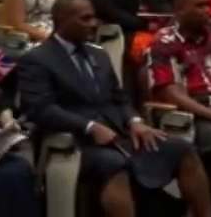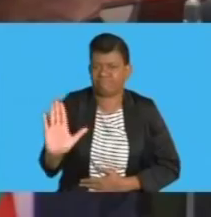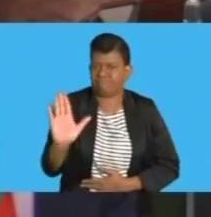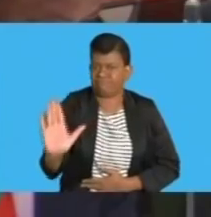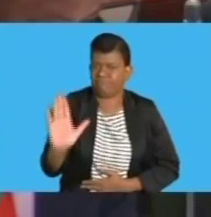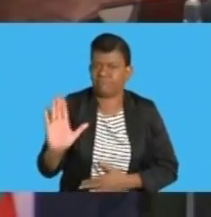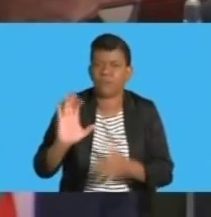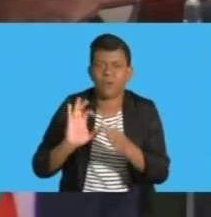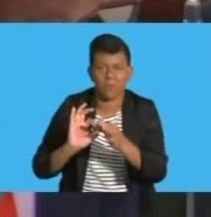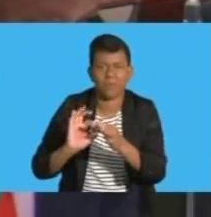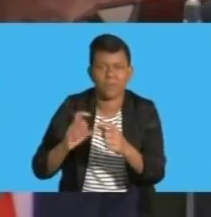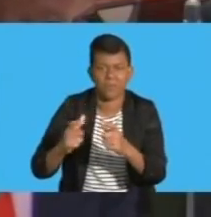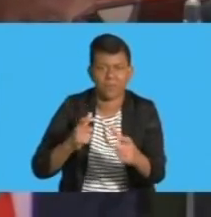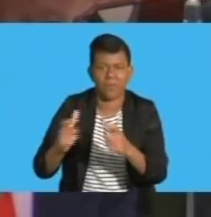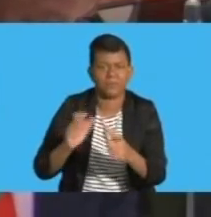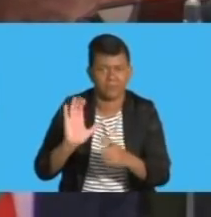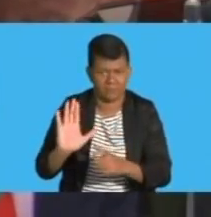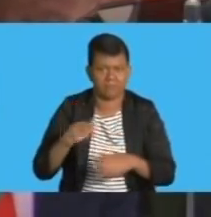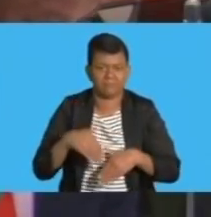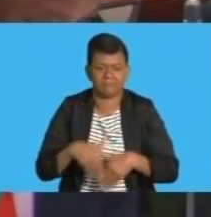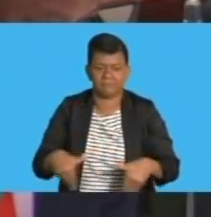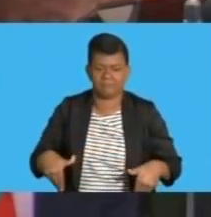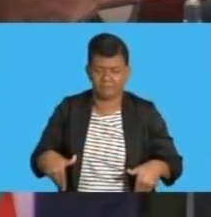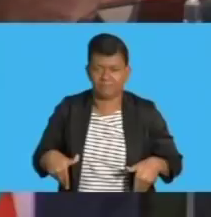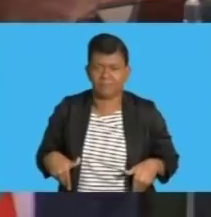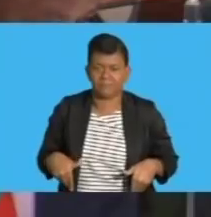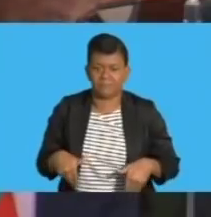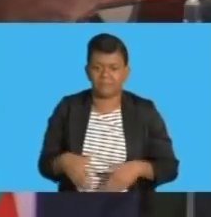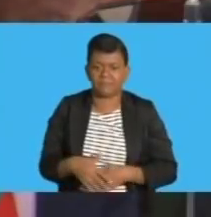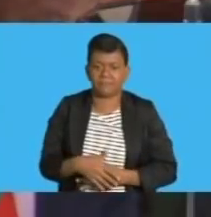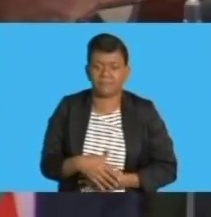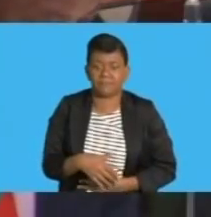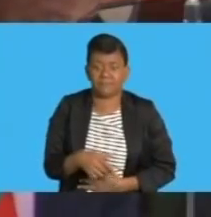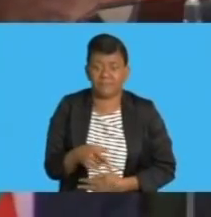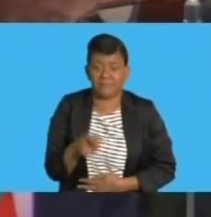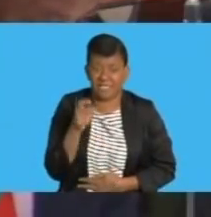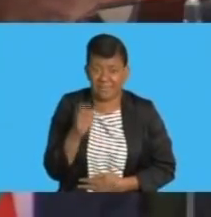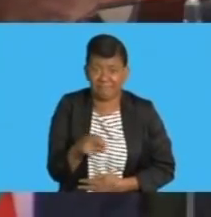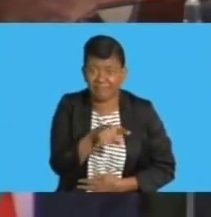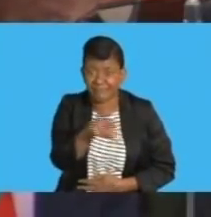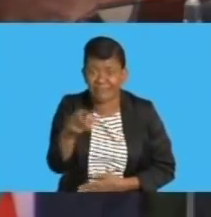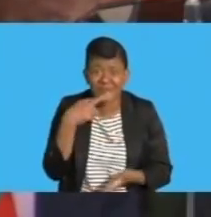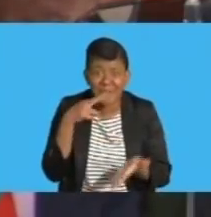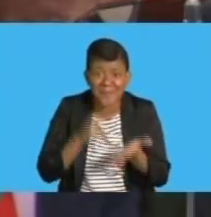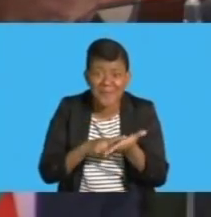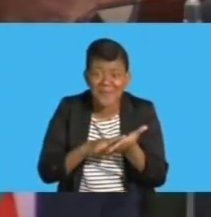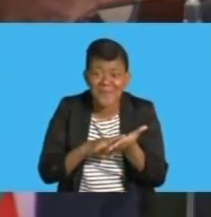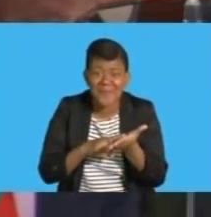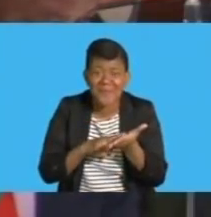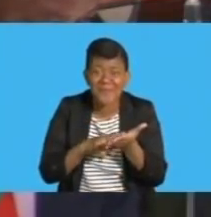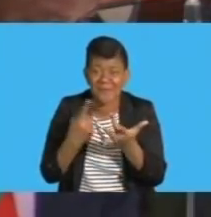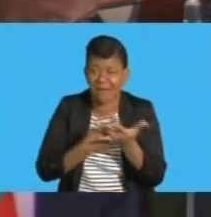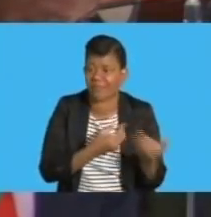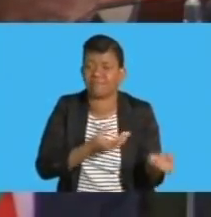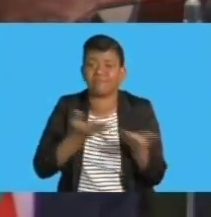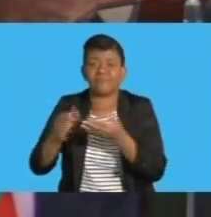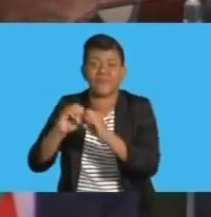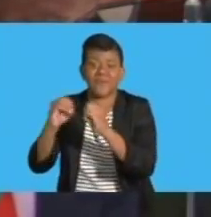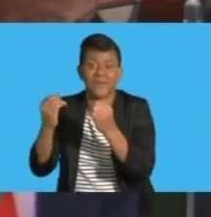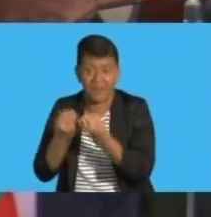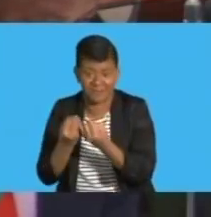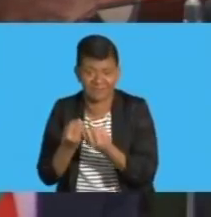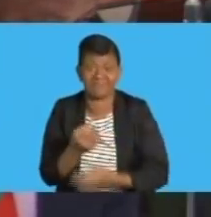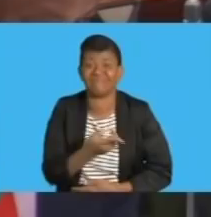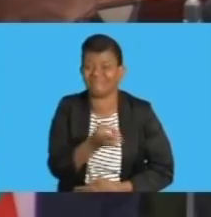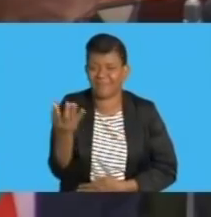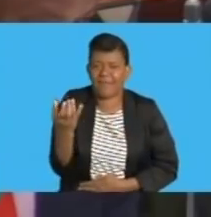affairs. If there has been any report to any independent body, then again there's a due process to it and they need to go through that process. It